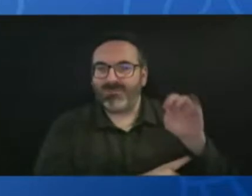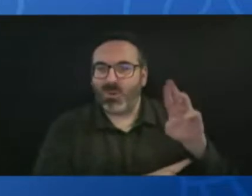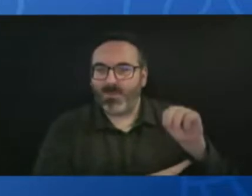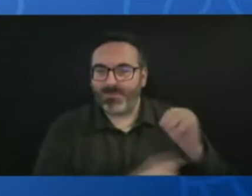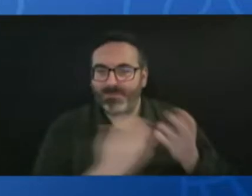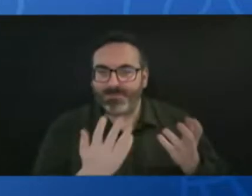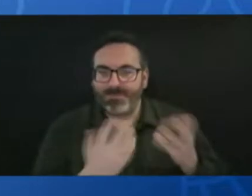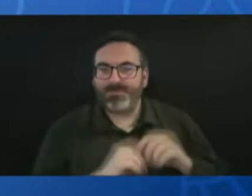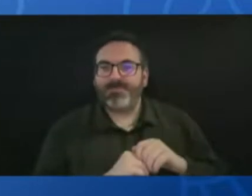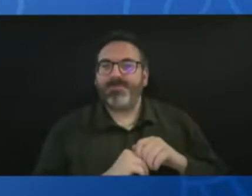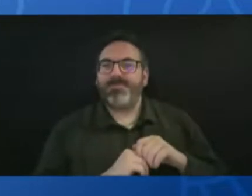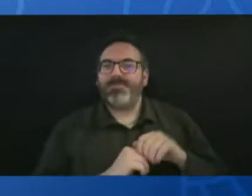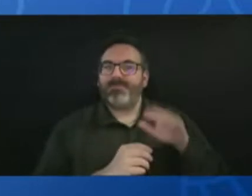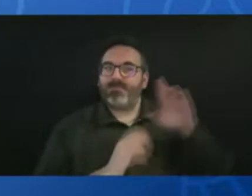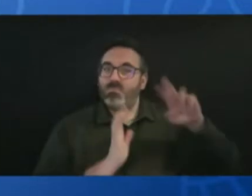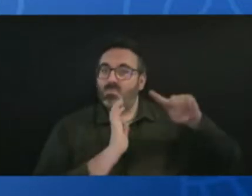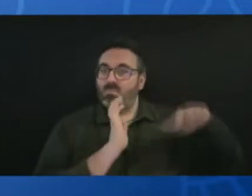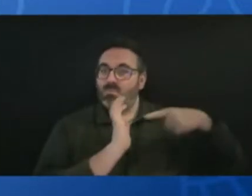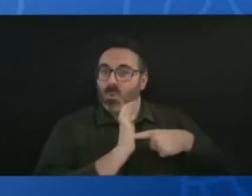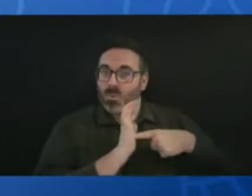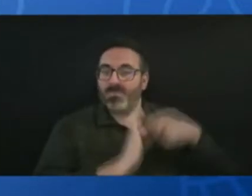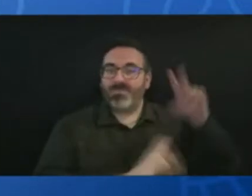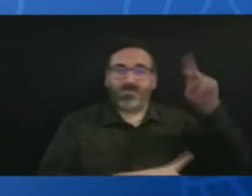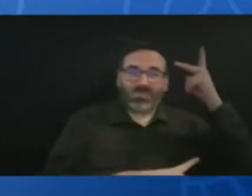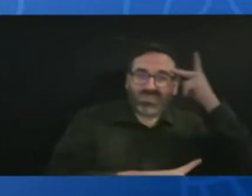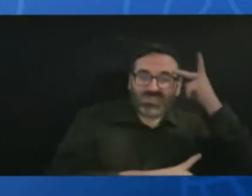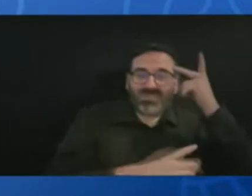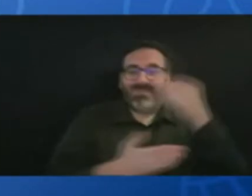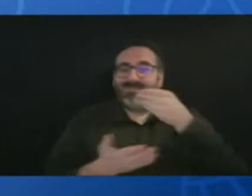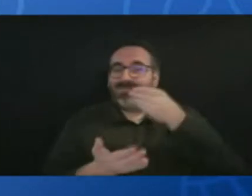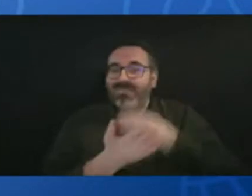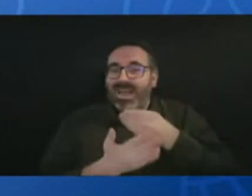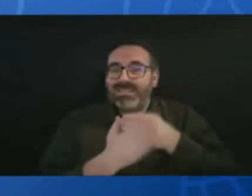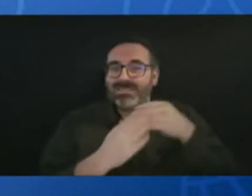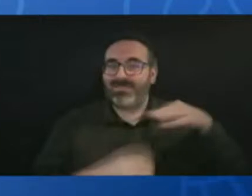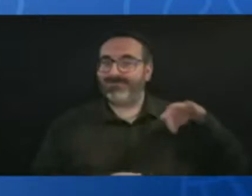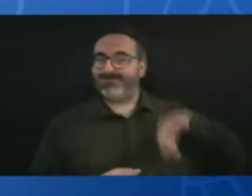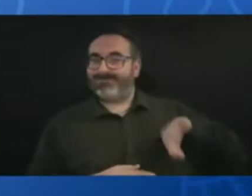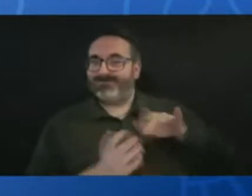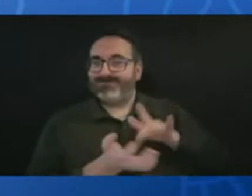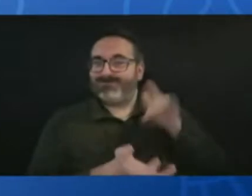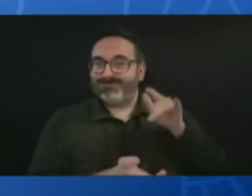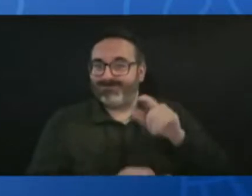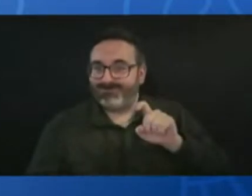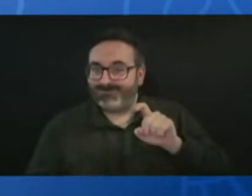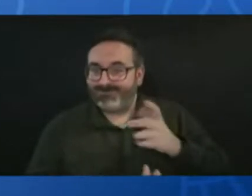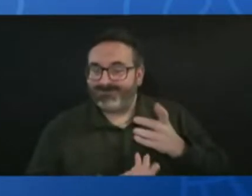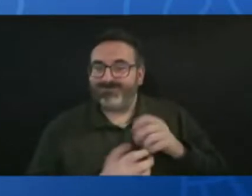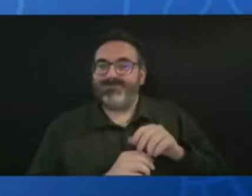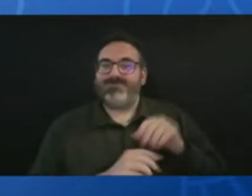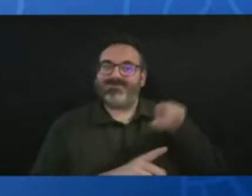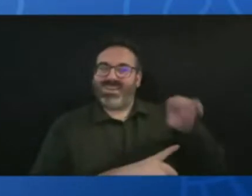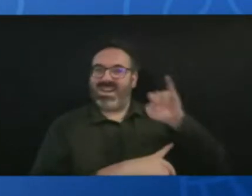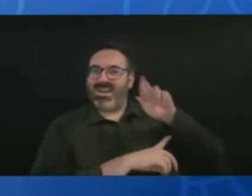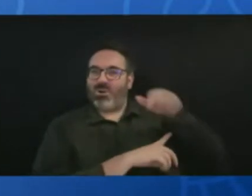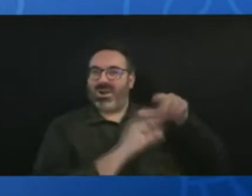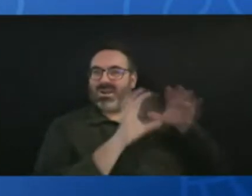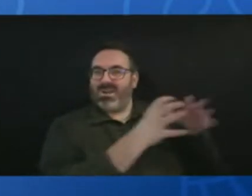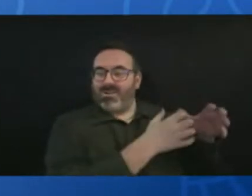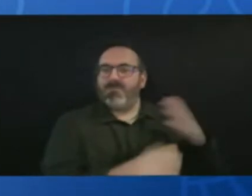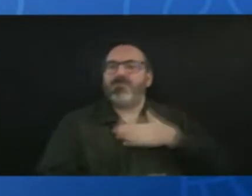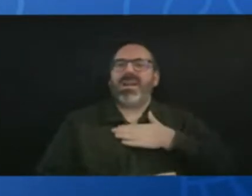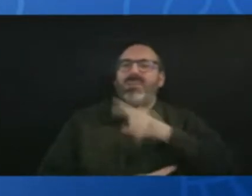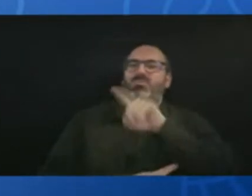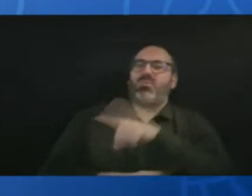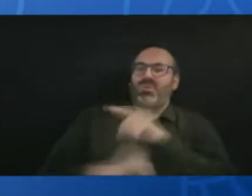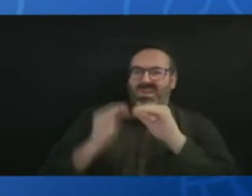groups in Iraq. But my question is that how this administration assesses the role of the Iranian-backed groups in Iraq. And the second